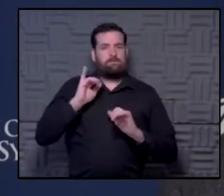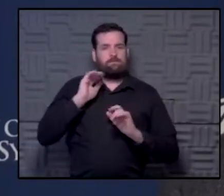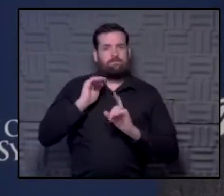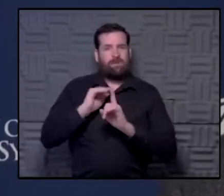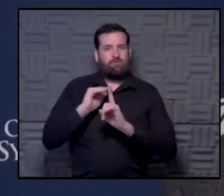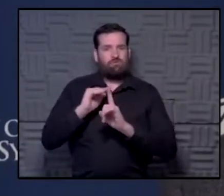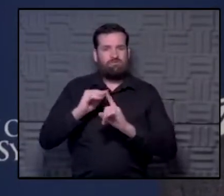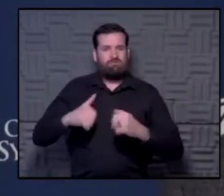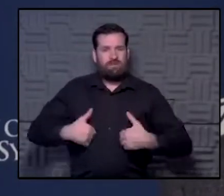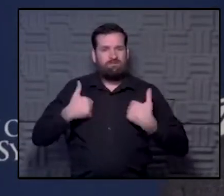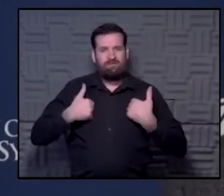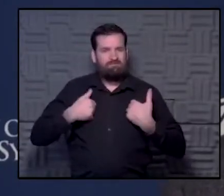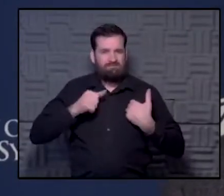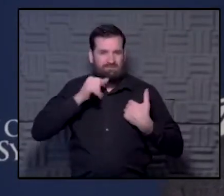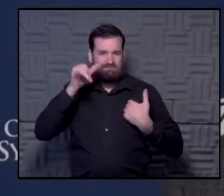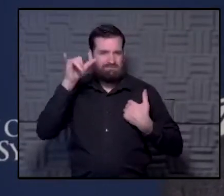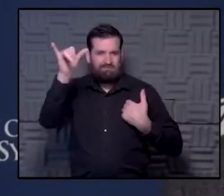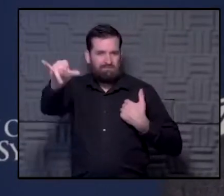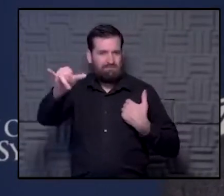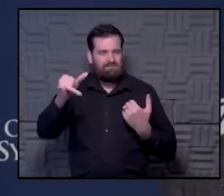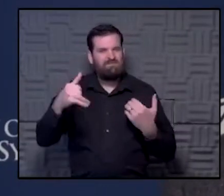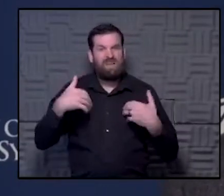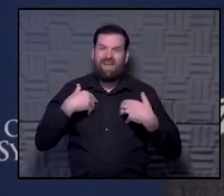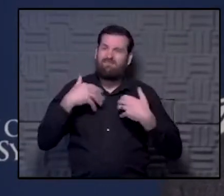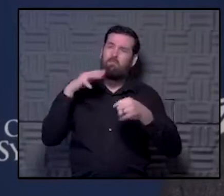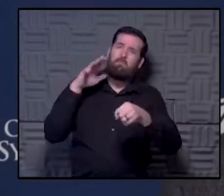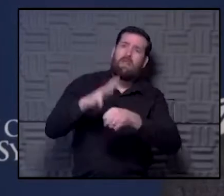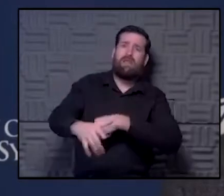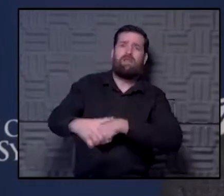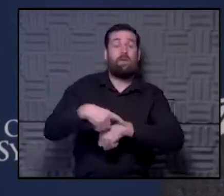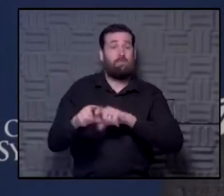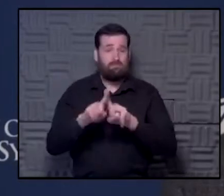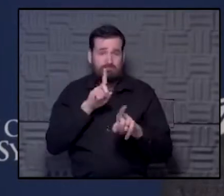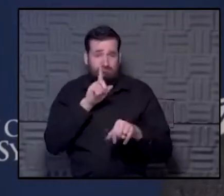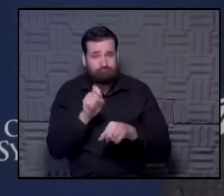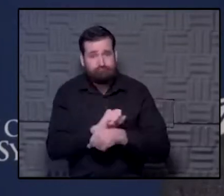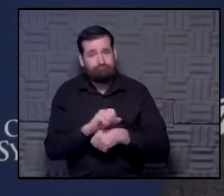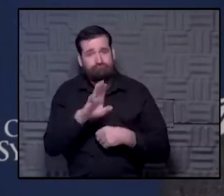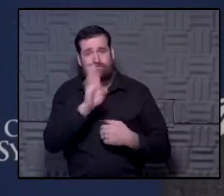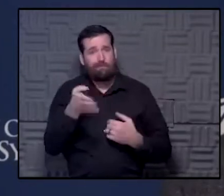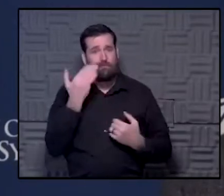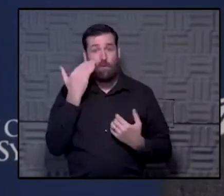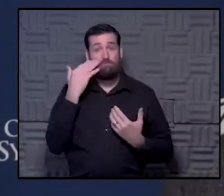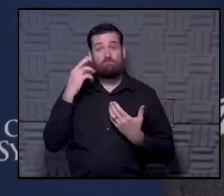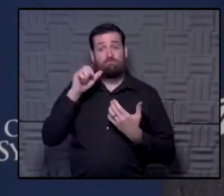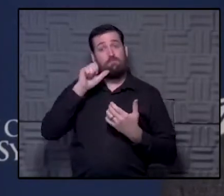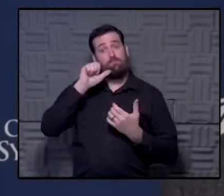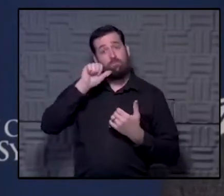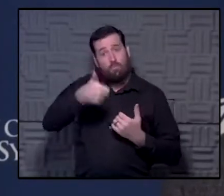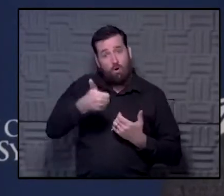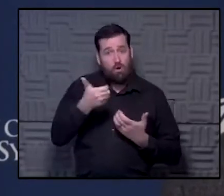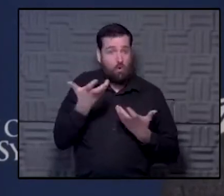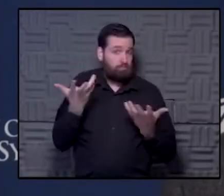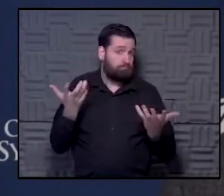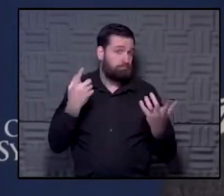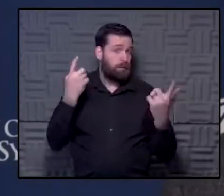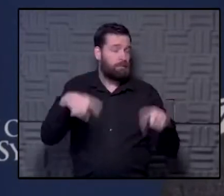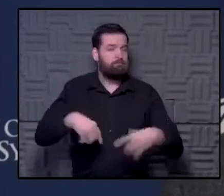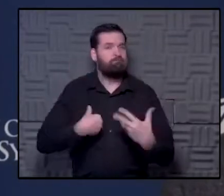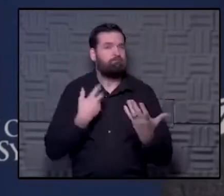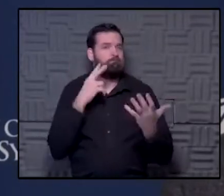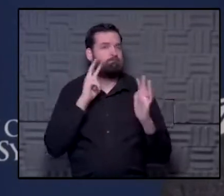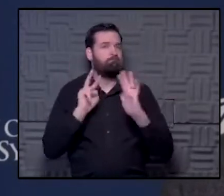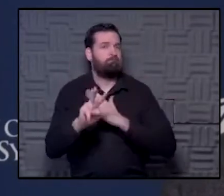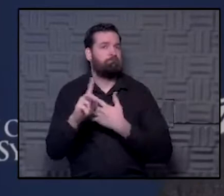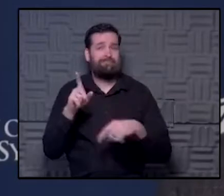you think you have all this time. And in reality, we never know. Tomorrow is not a guarantee. And so